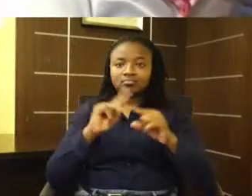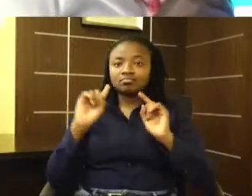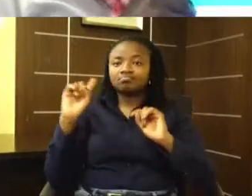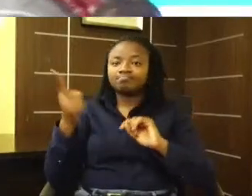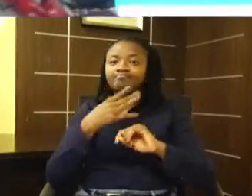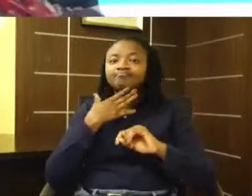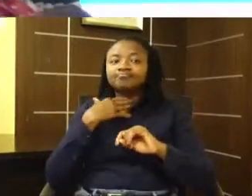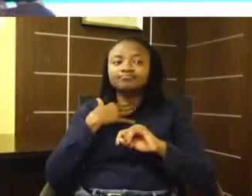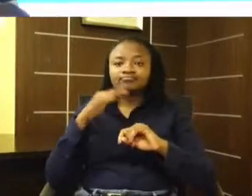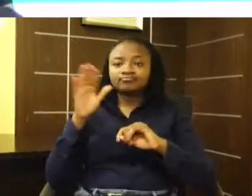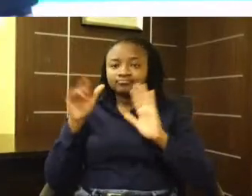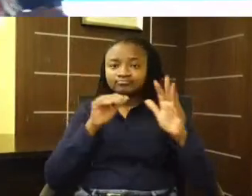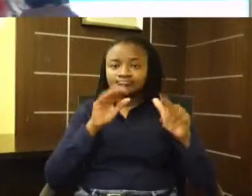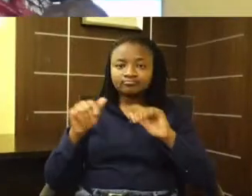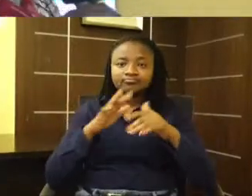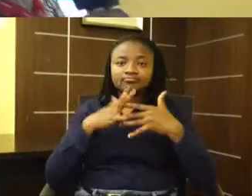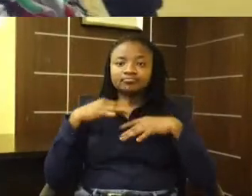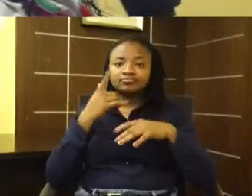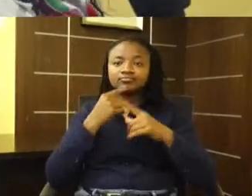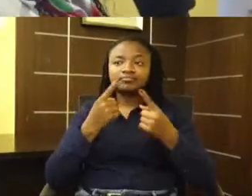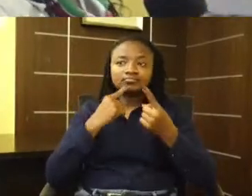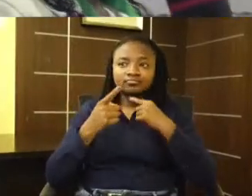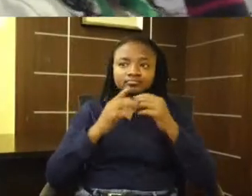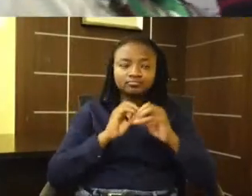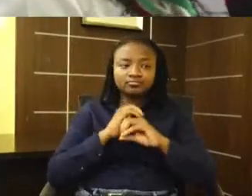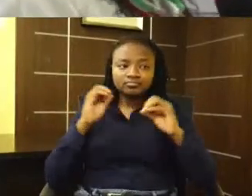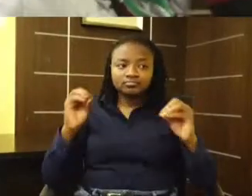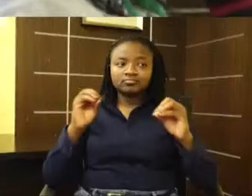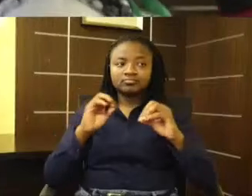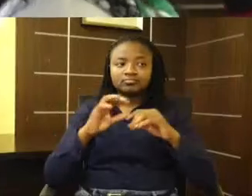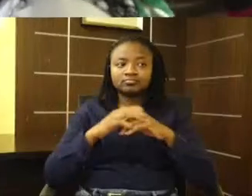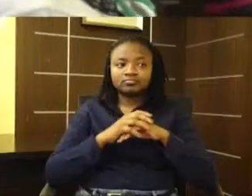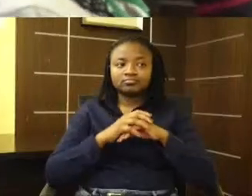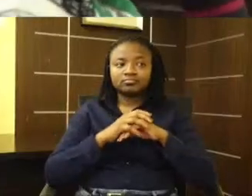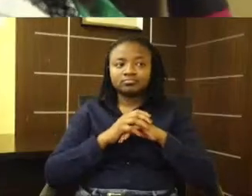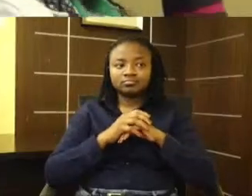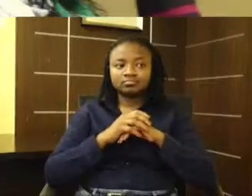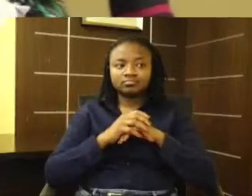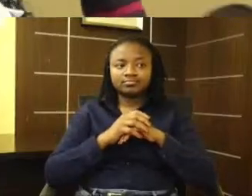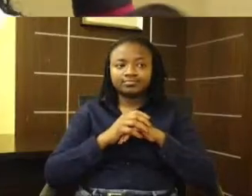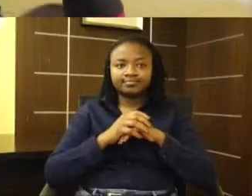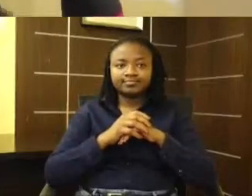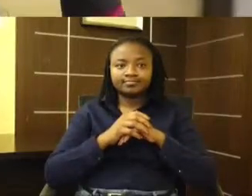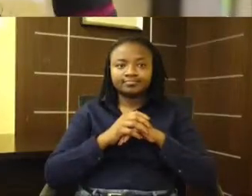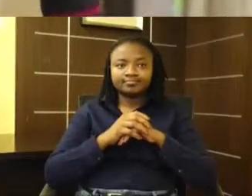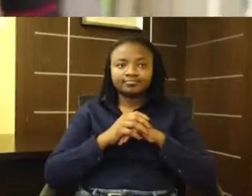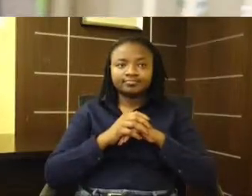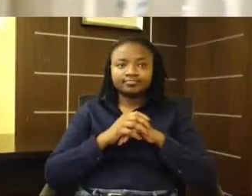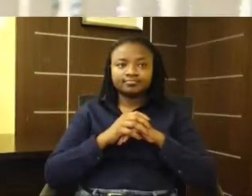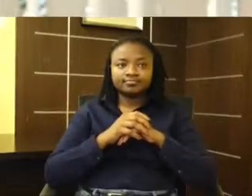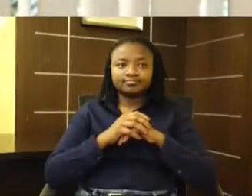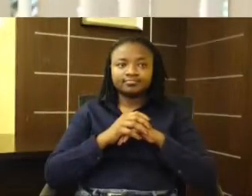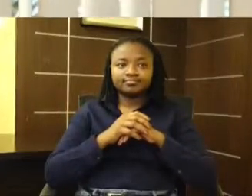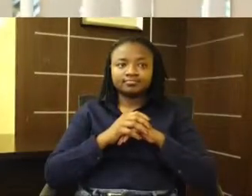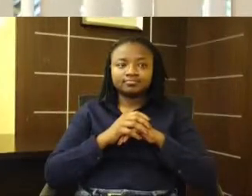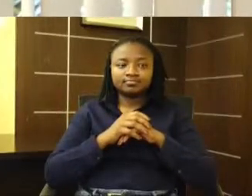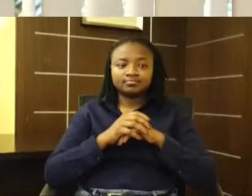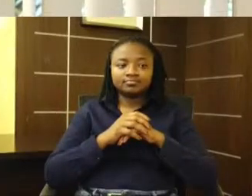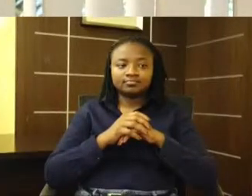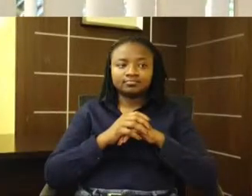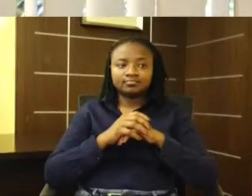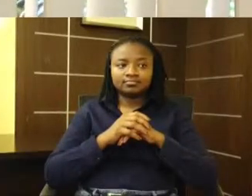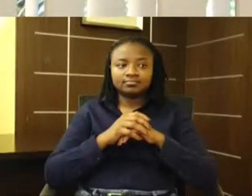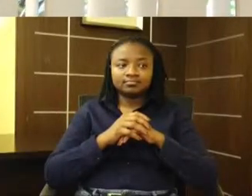who did not talk to us in the morning. Eunice, Girl Effect. Let us see about the effect of girls.